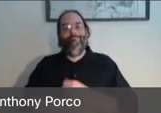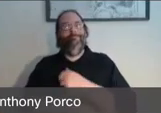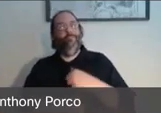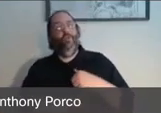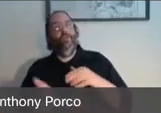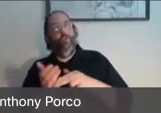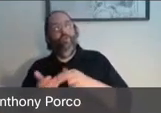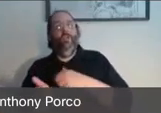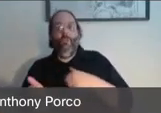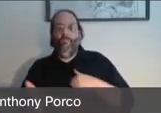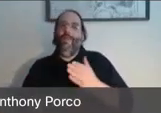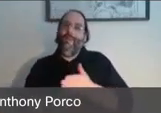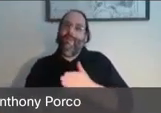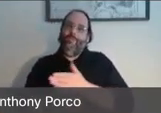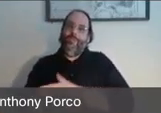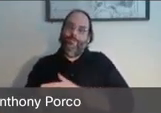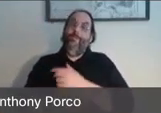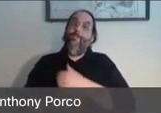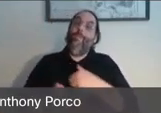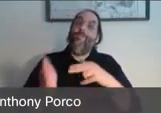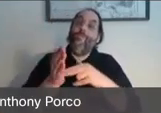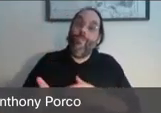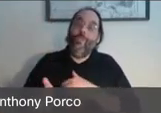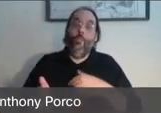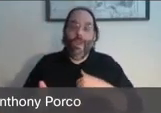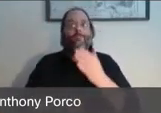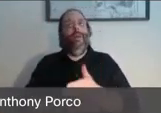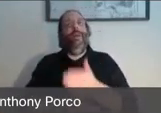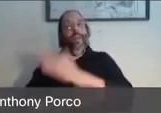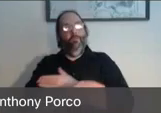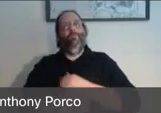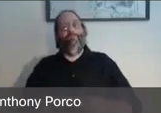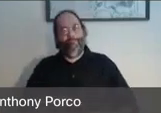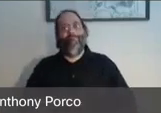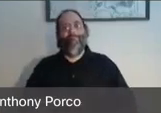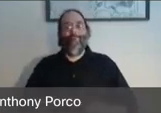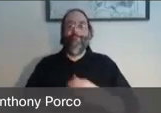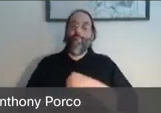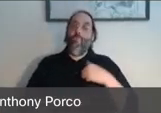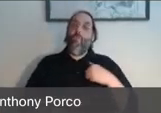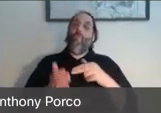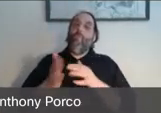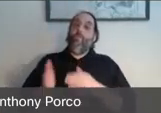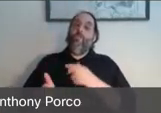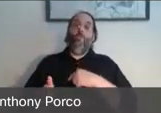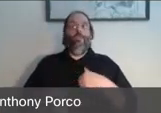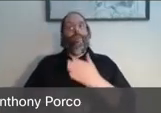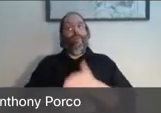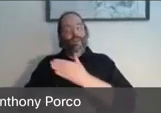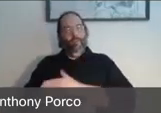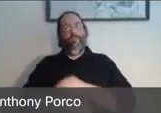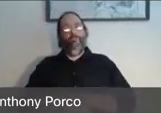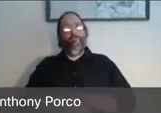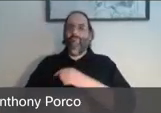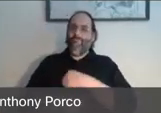nurses and we make a difference. We are nurses and we make a difference. We are nurses and we make a difference. We